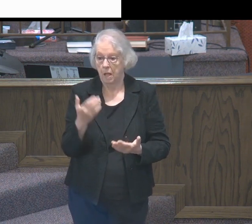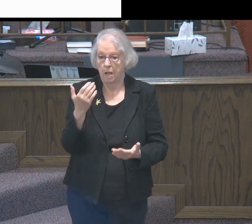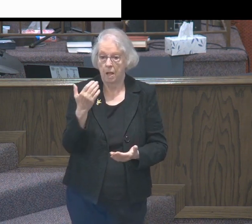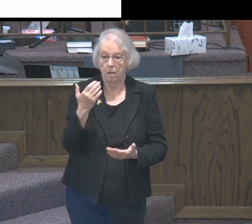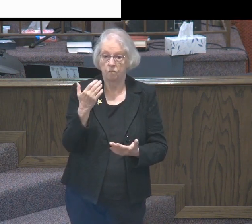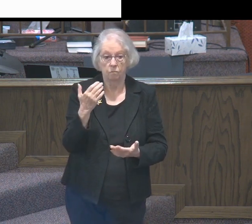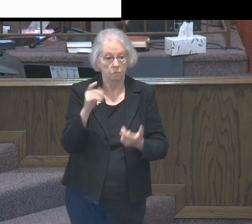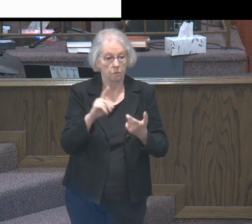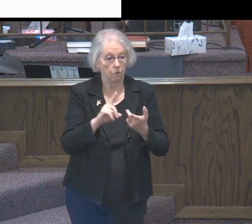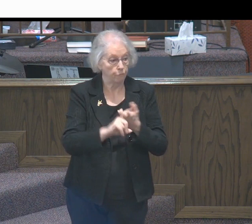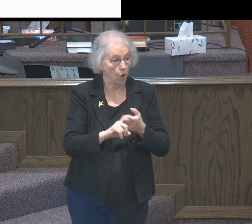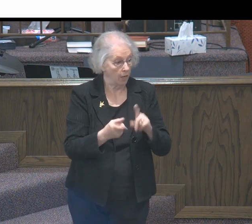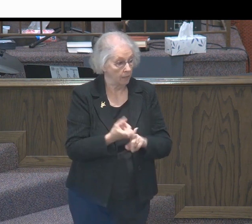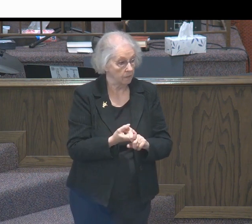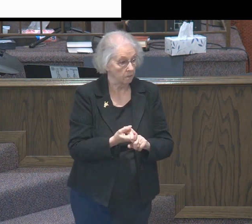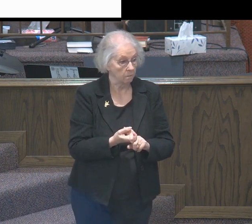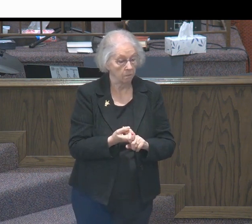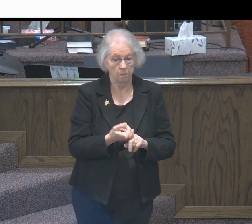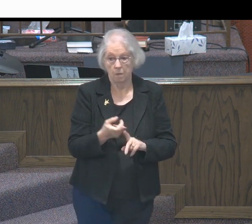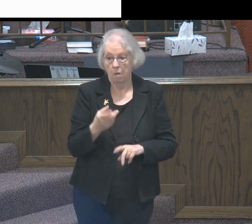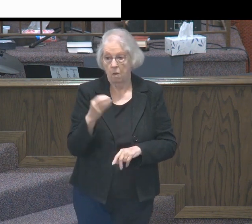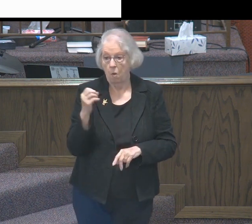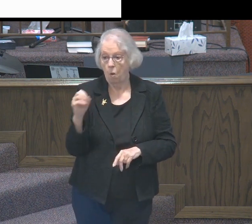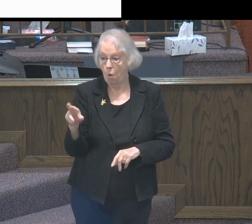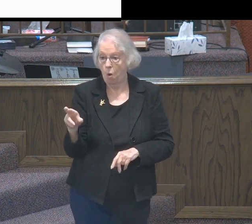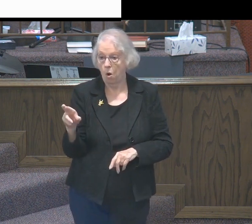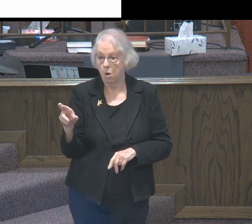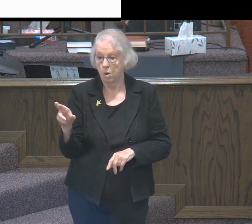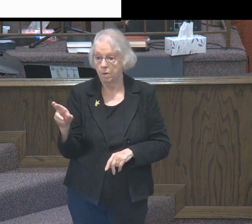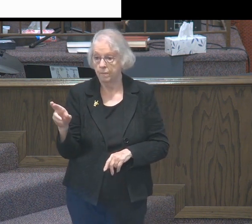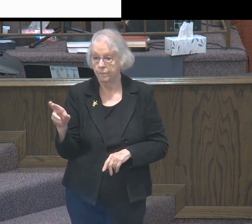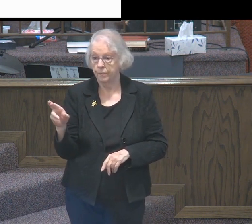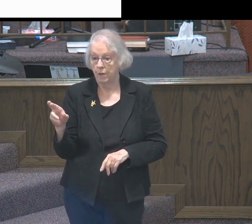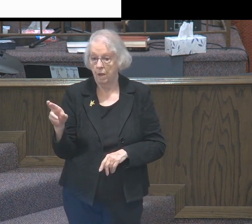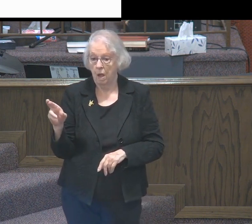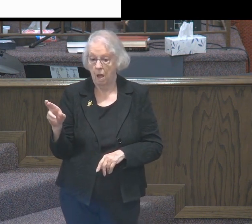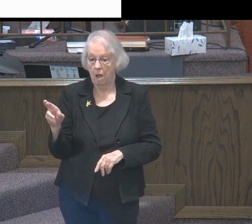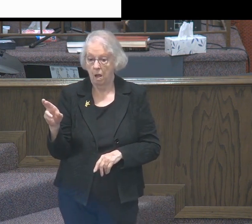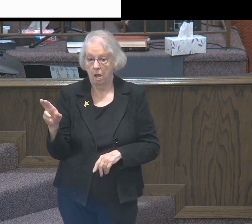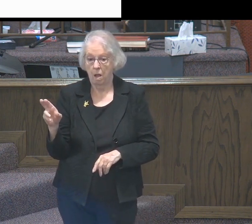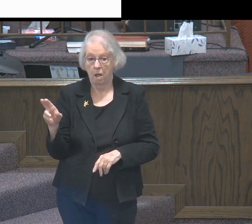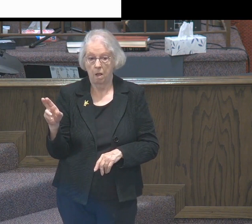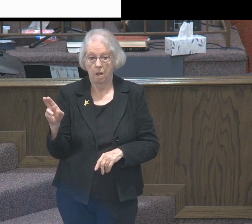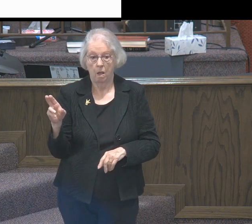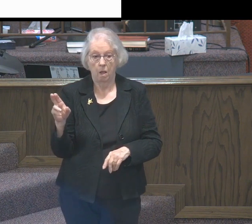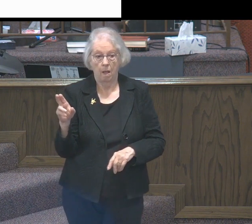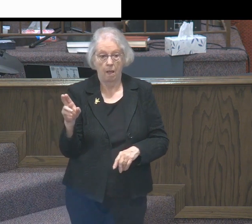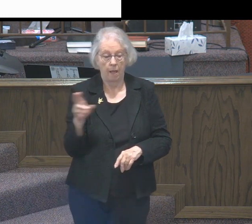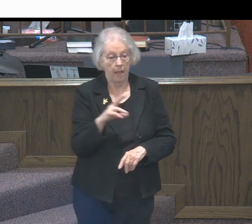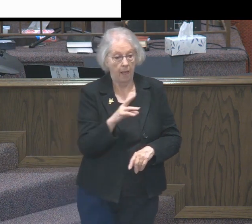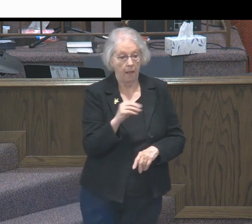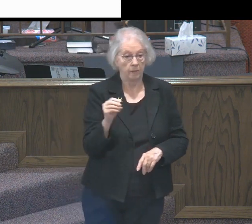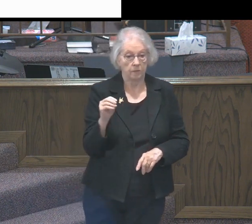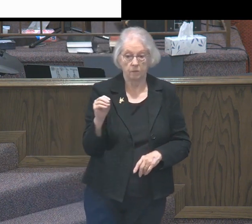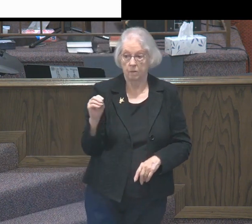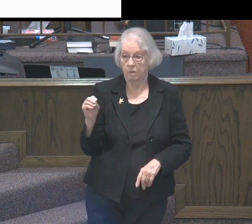or your significant other of the same sex. Whether we agree with that or whether we don't, that's, there is an interpretation out there